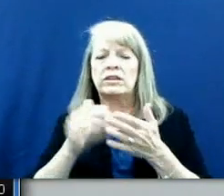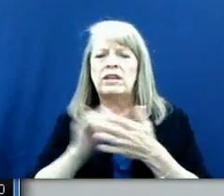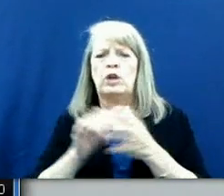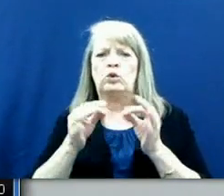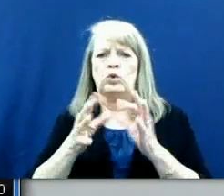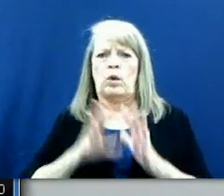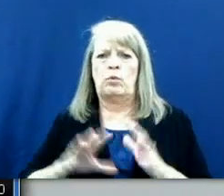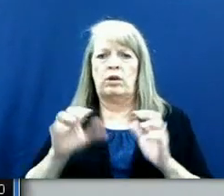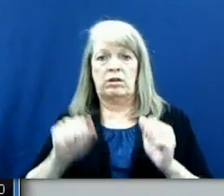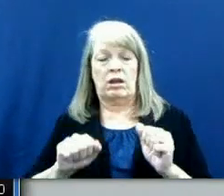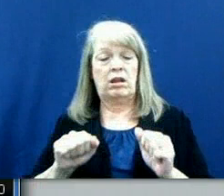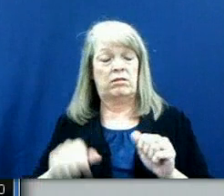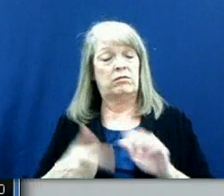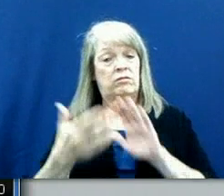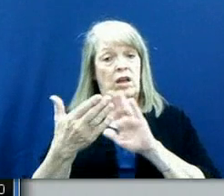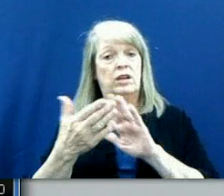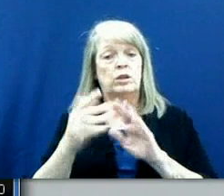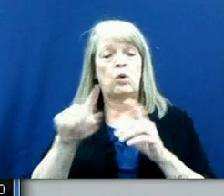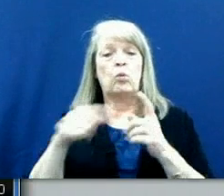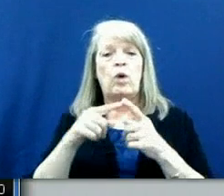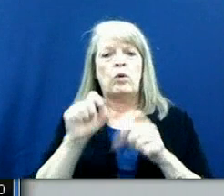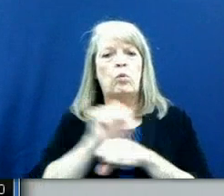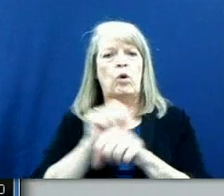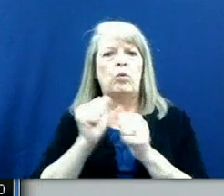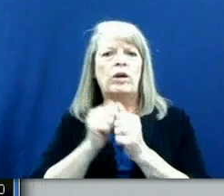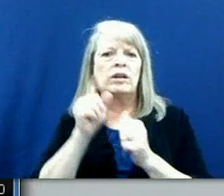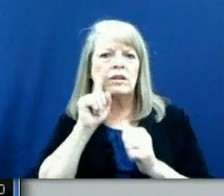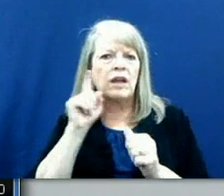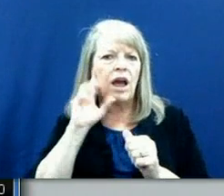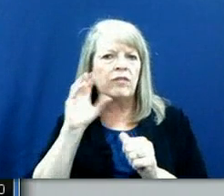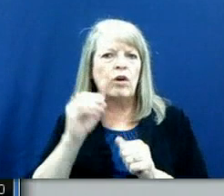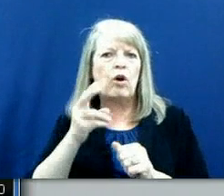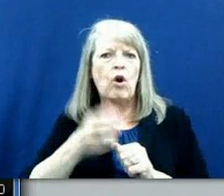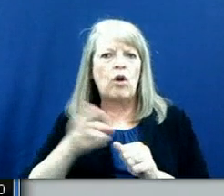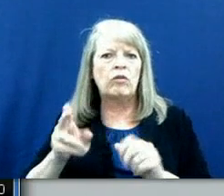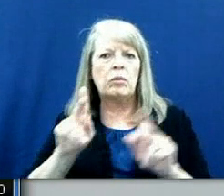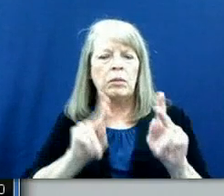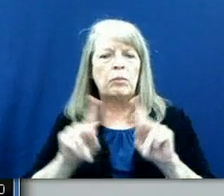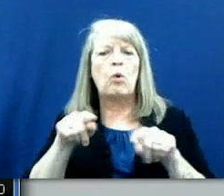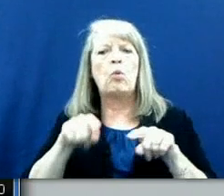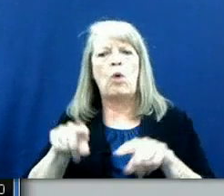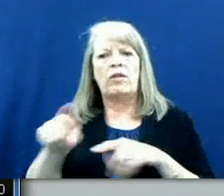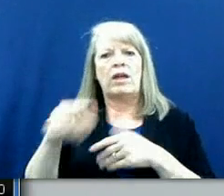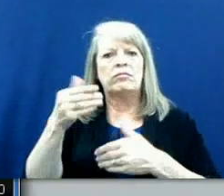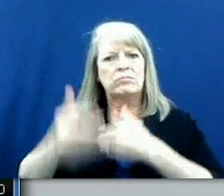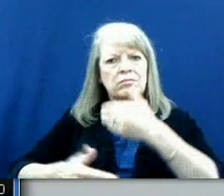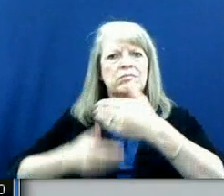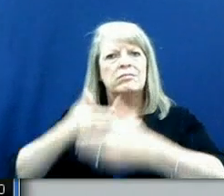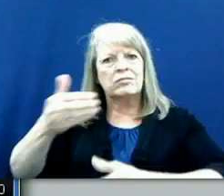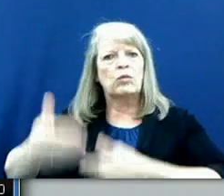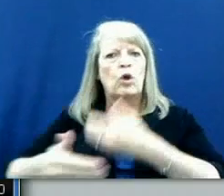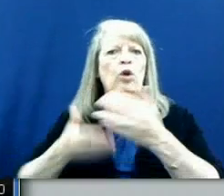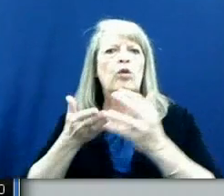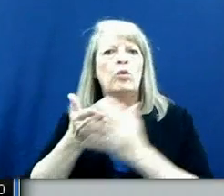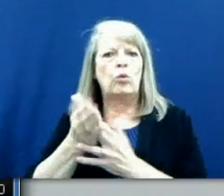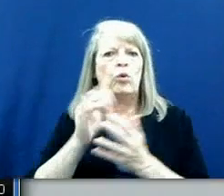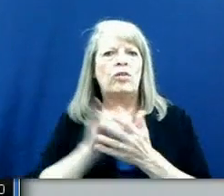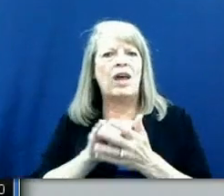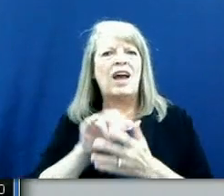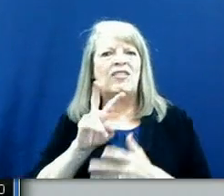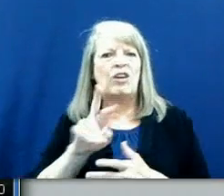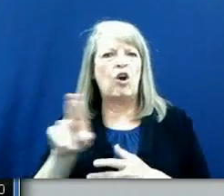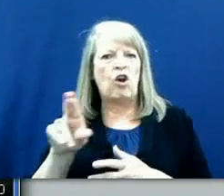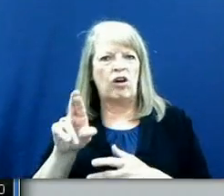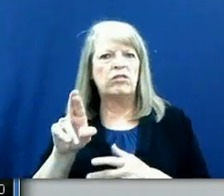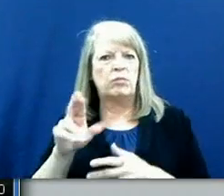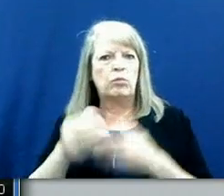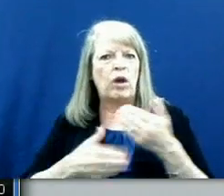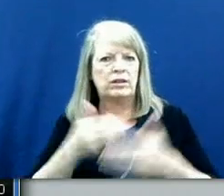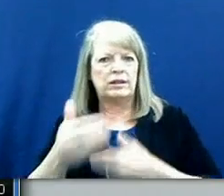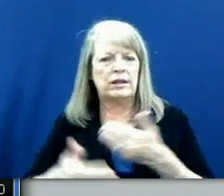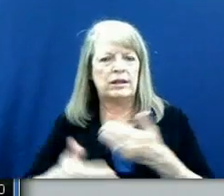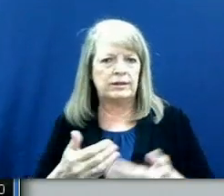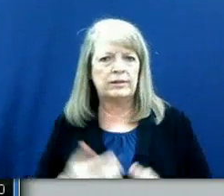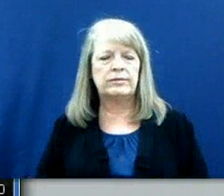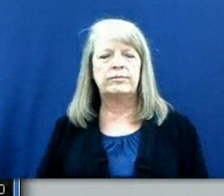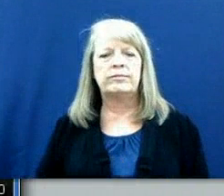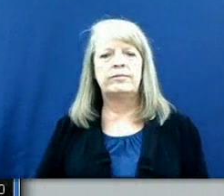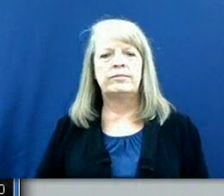working with deaf and hard of hearing people as they move through the process of vocational rehabilitation.